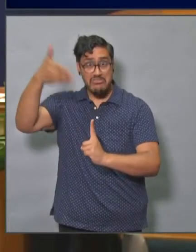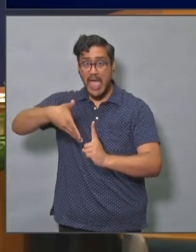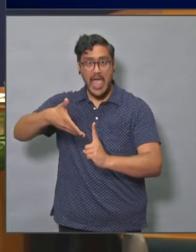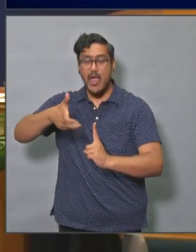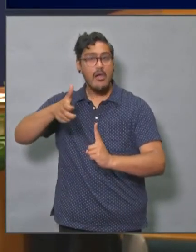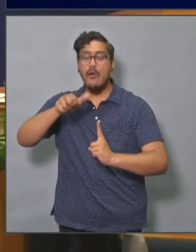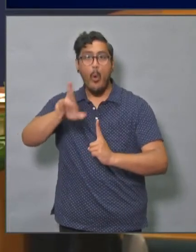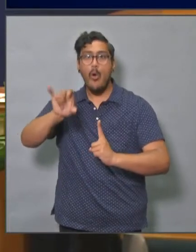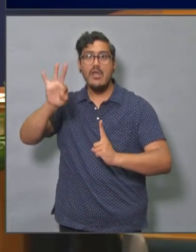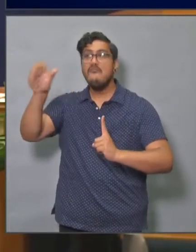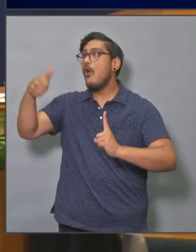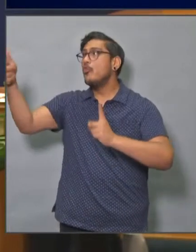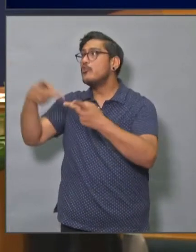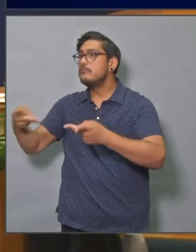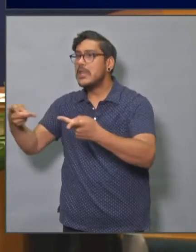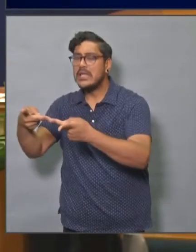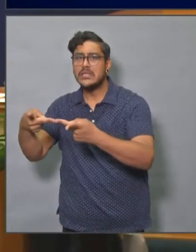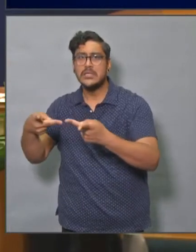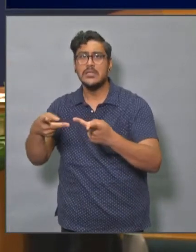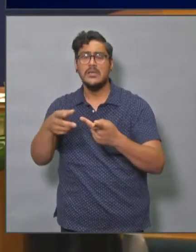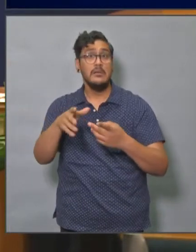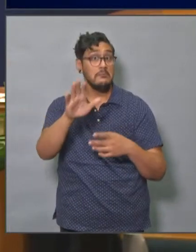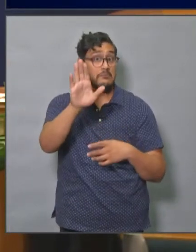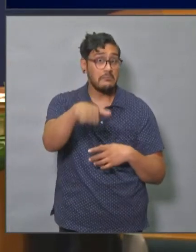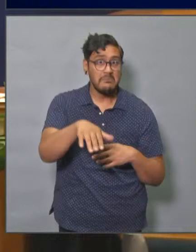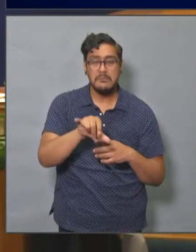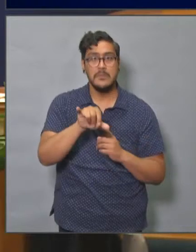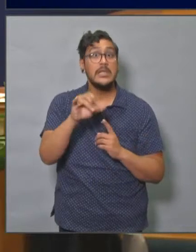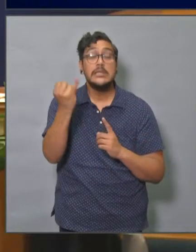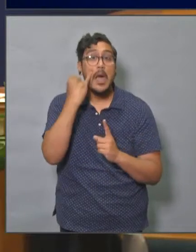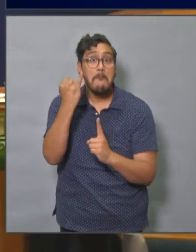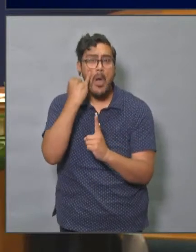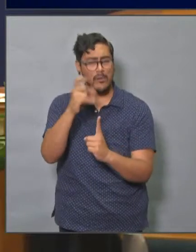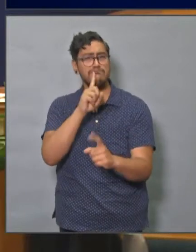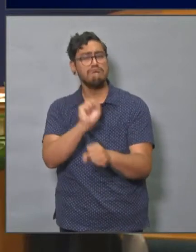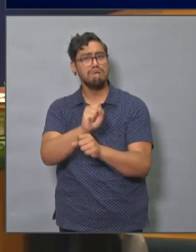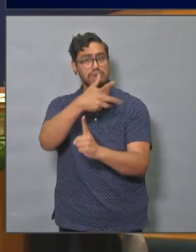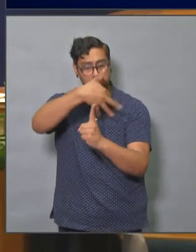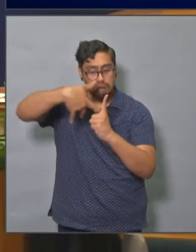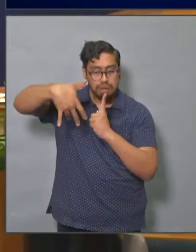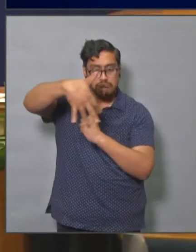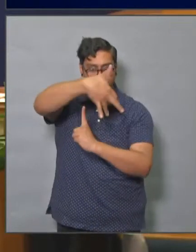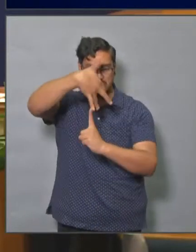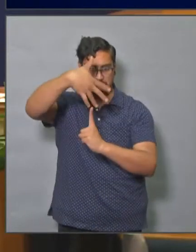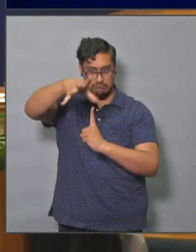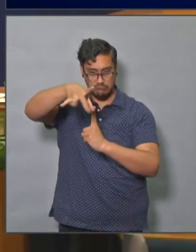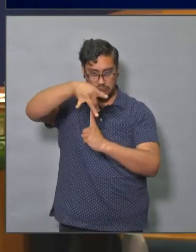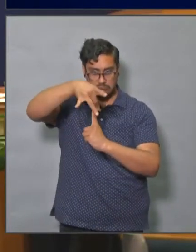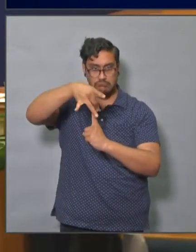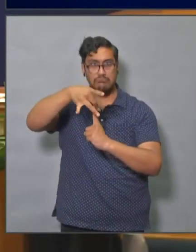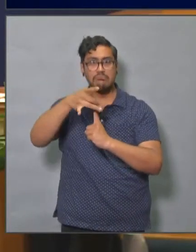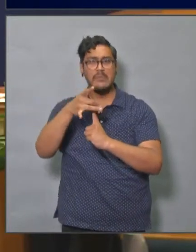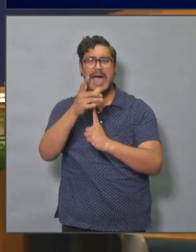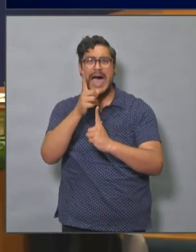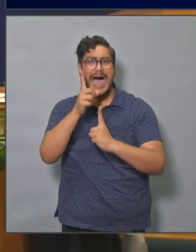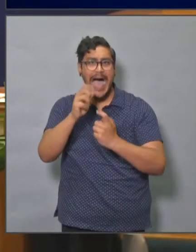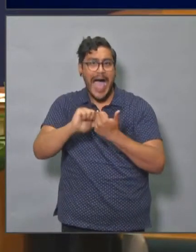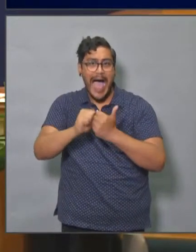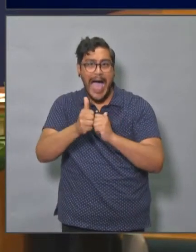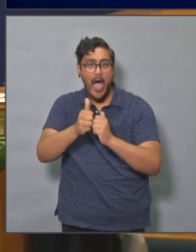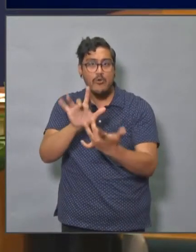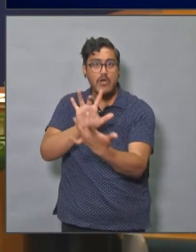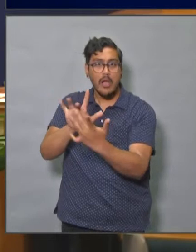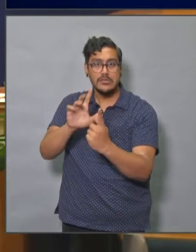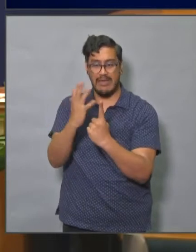notify people who may not have a name or a number associated with them, which is why we issued